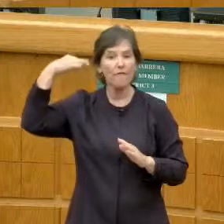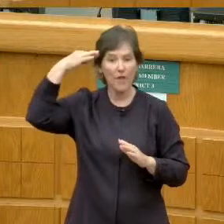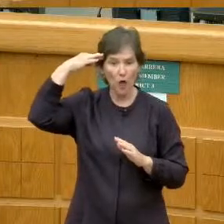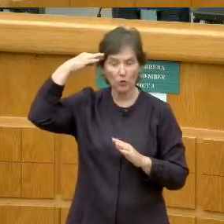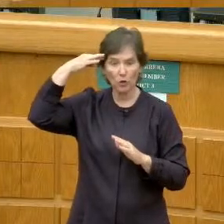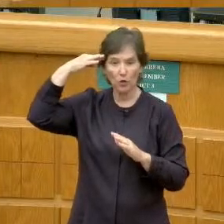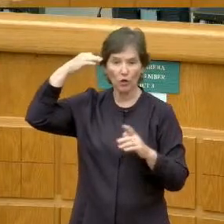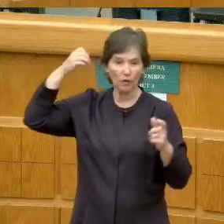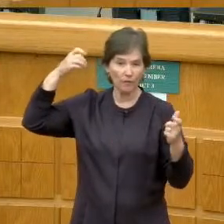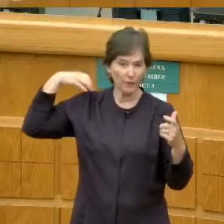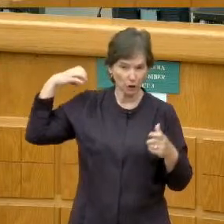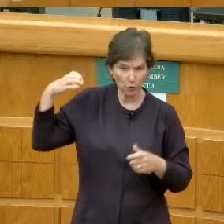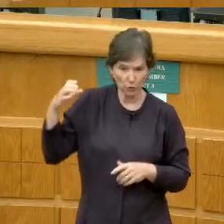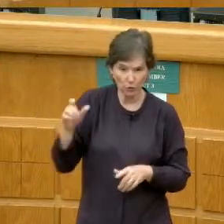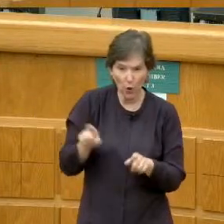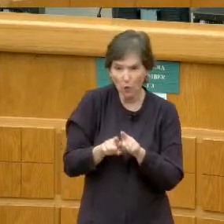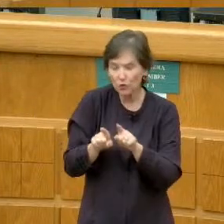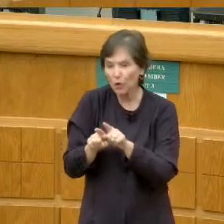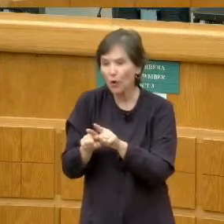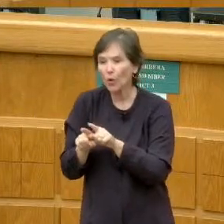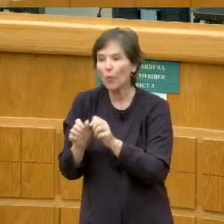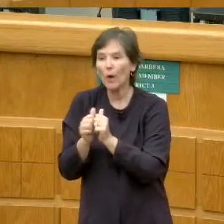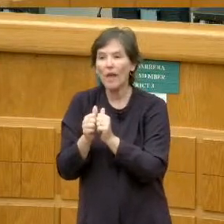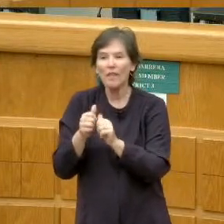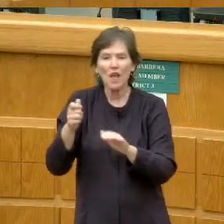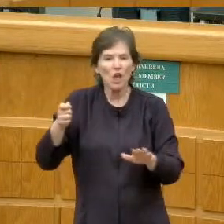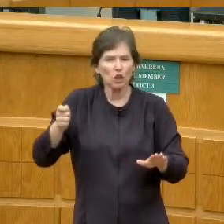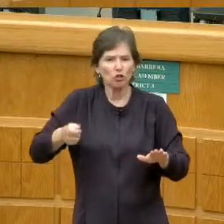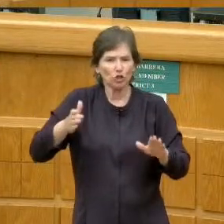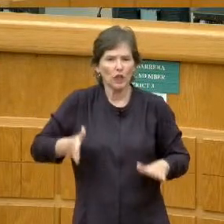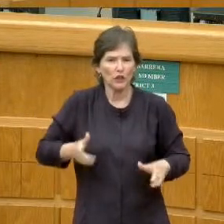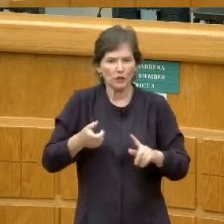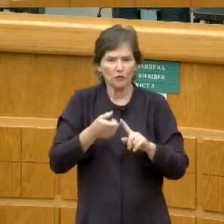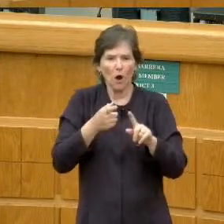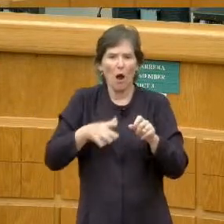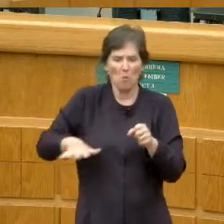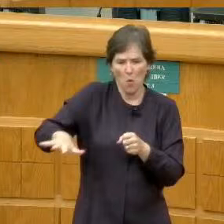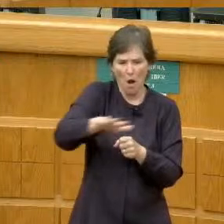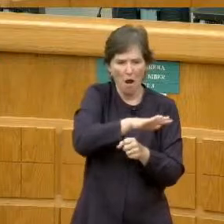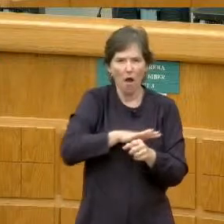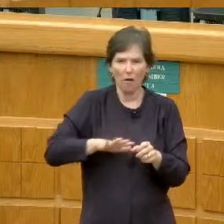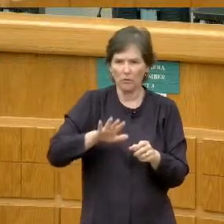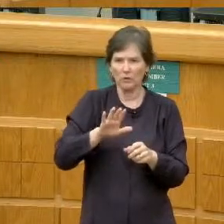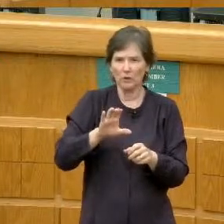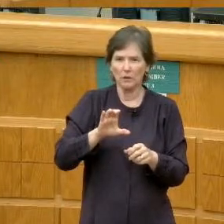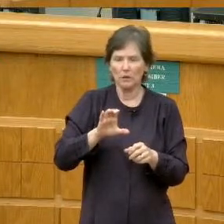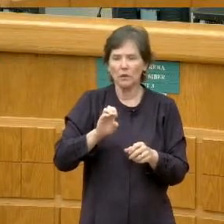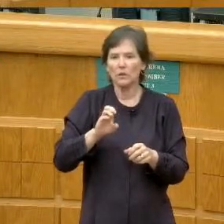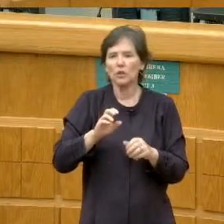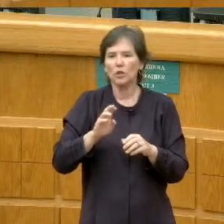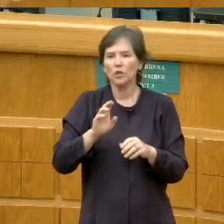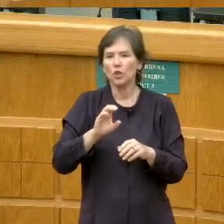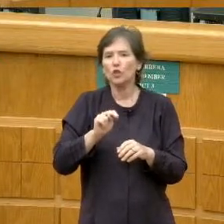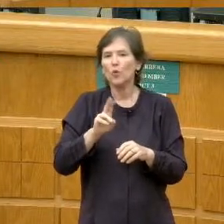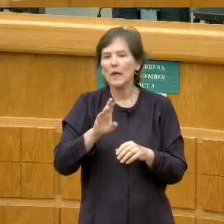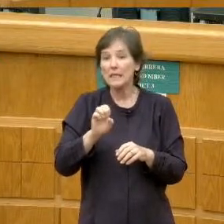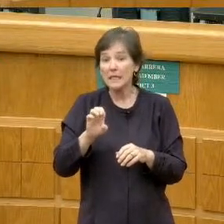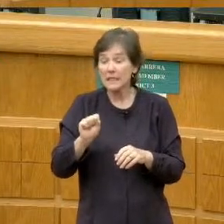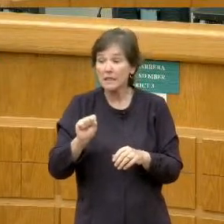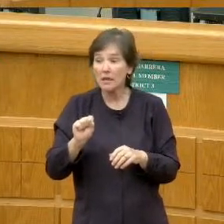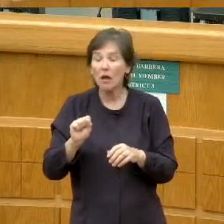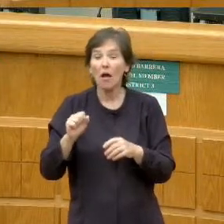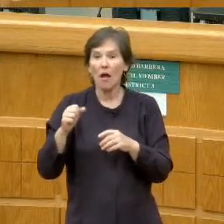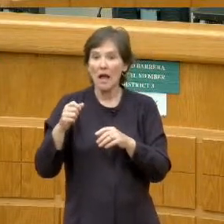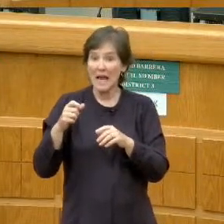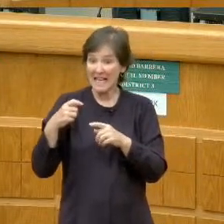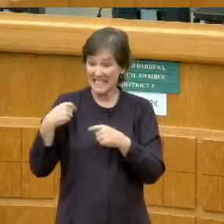as well as judges from other coastal counties. In the time since that order, we have endured Hurricane Hannah, and